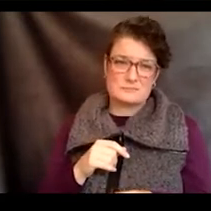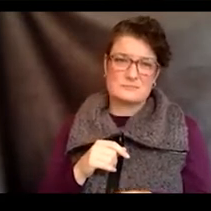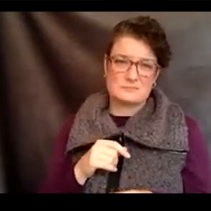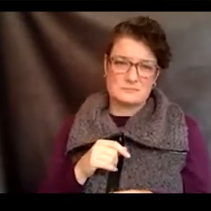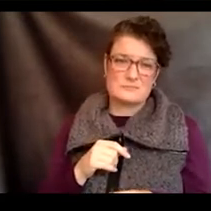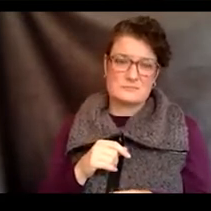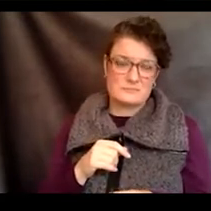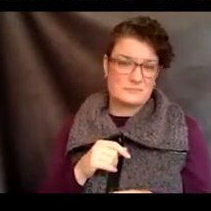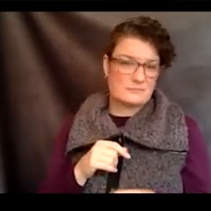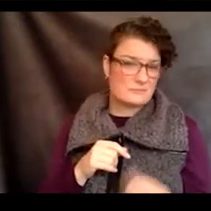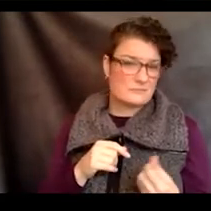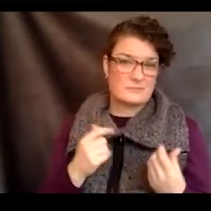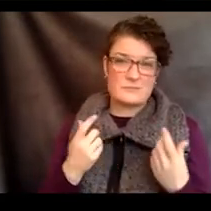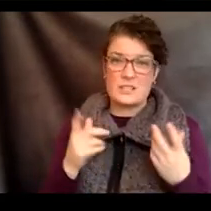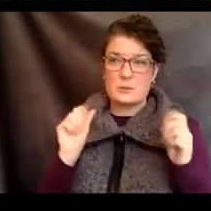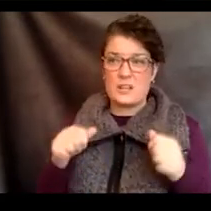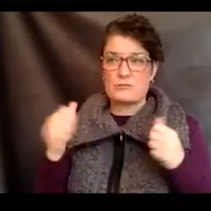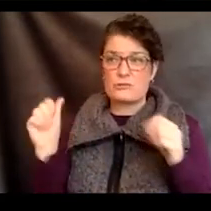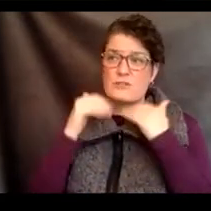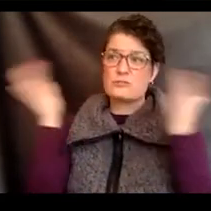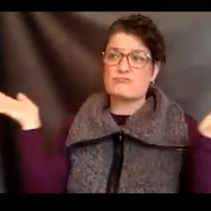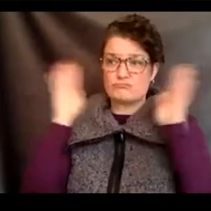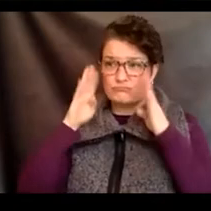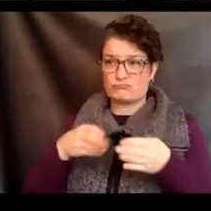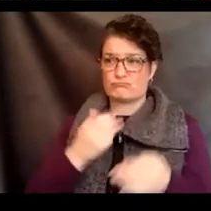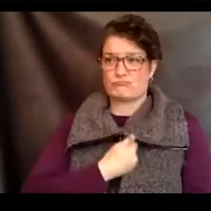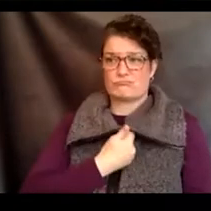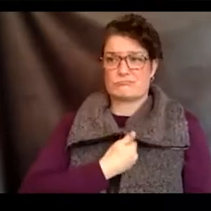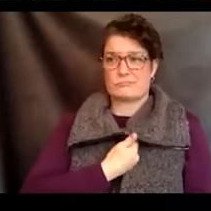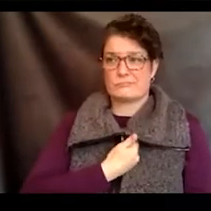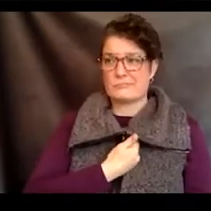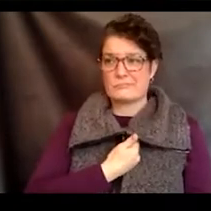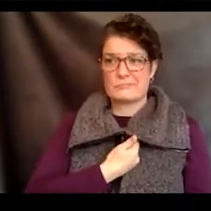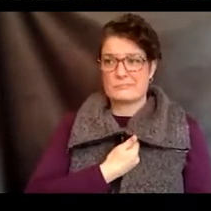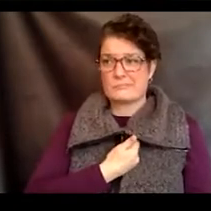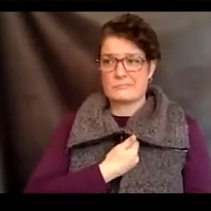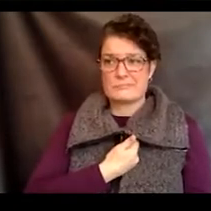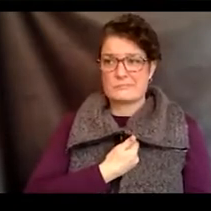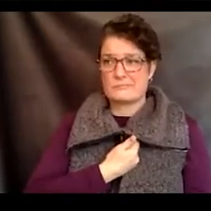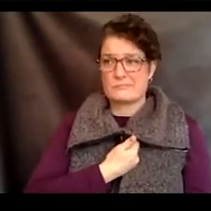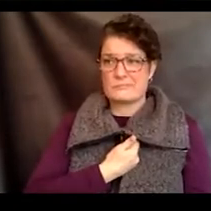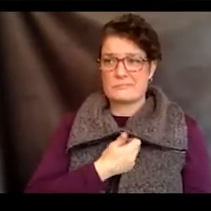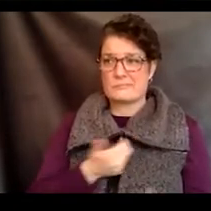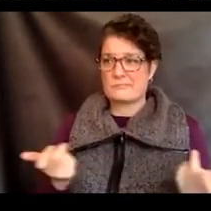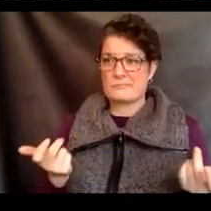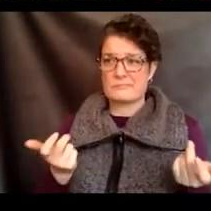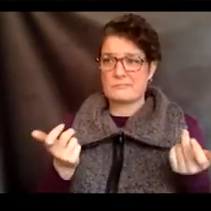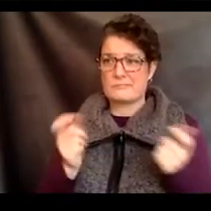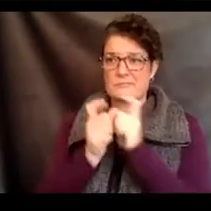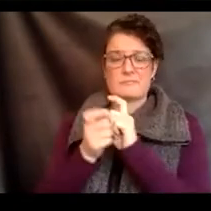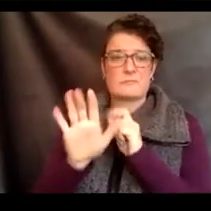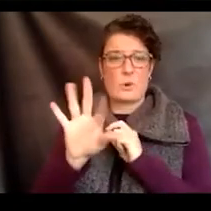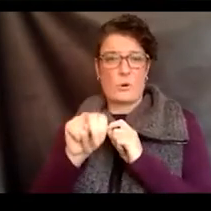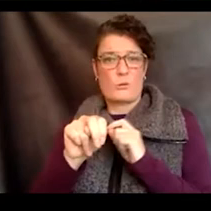you could try to march to your own drummer and, you know, put your own pressure on it, but the pressures,